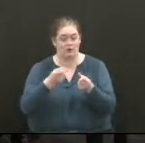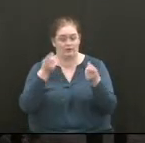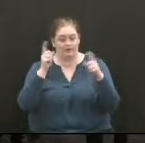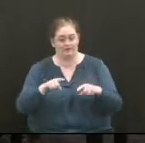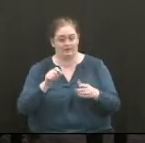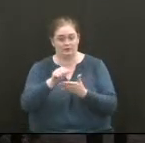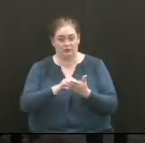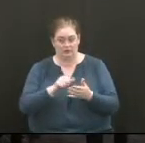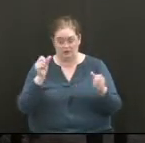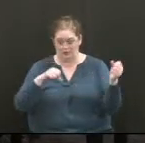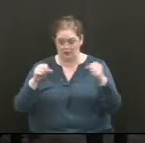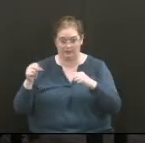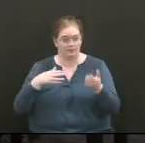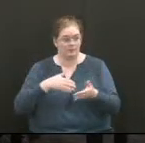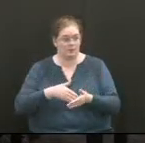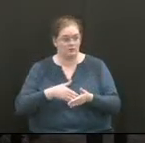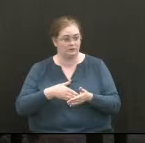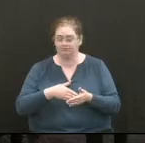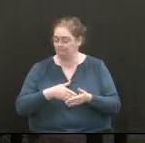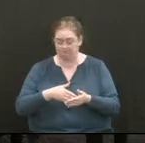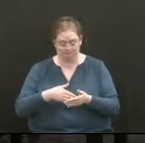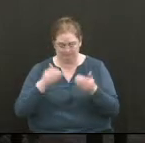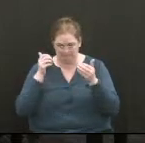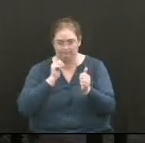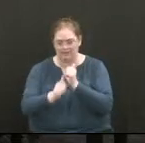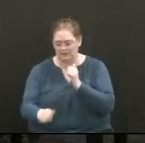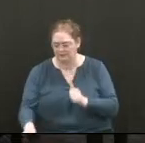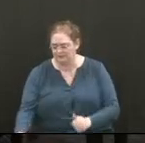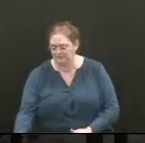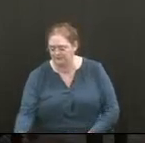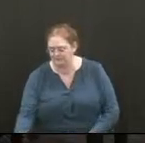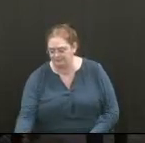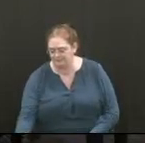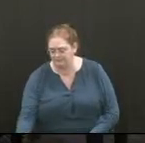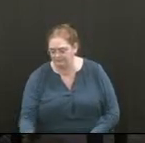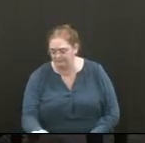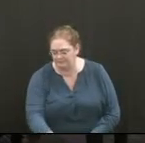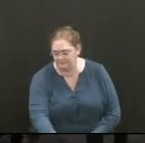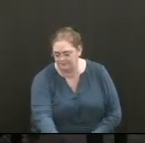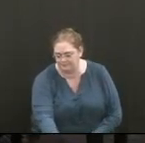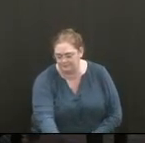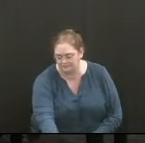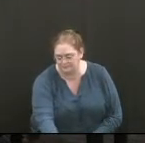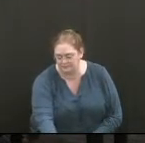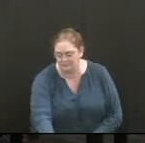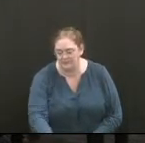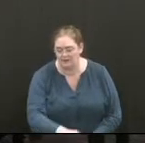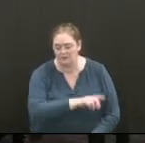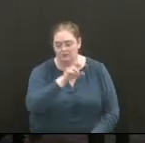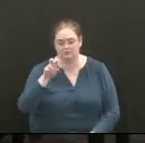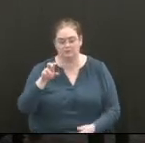agenda? Aye. Aye. Opposed? And that passes. And that moves us to the regular agenda.